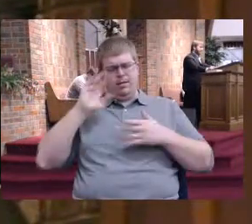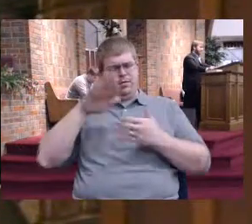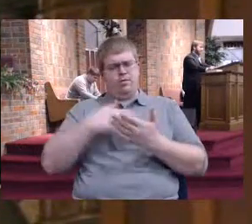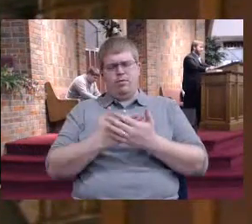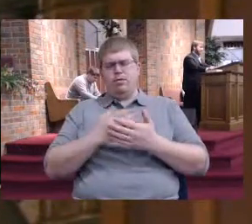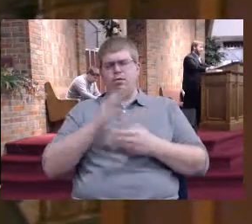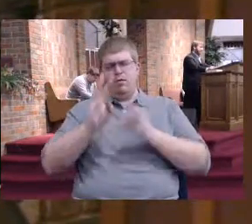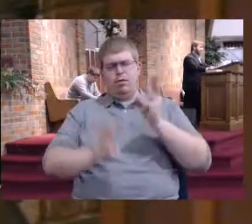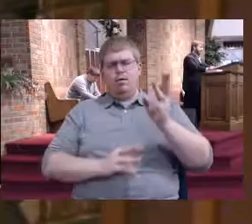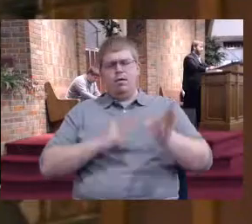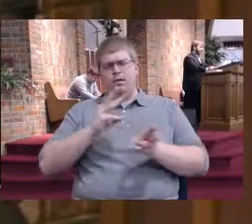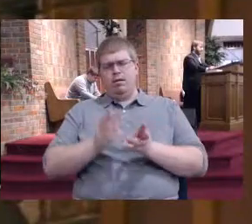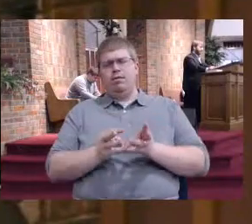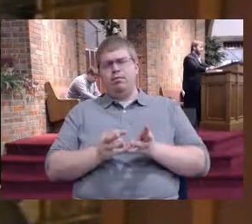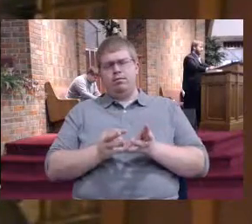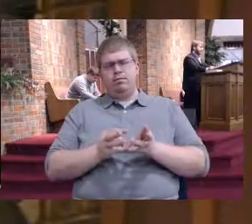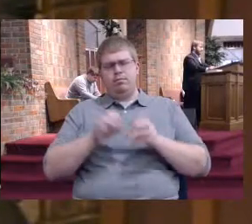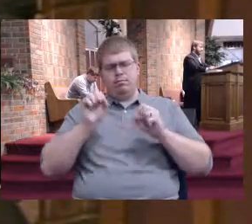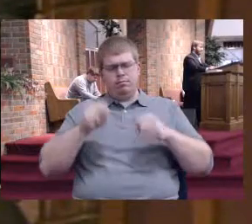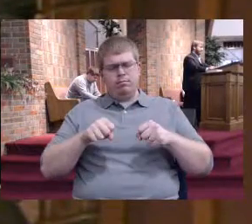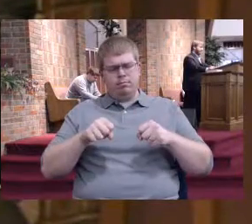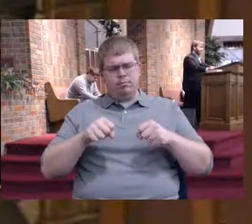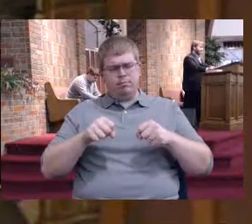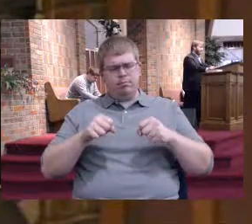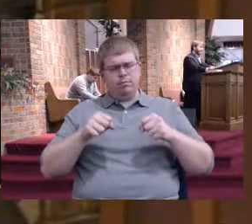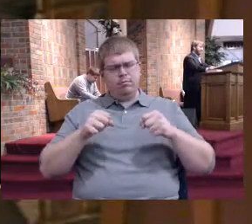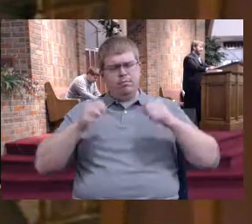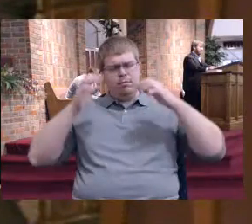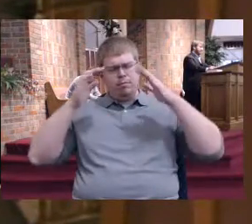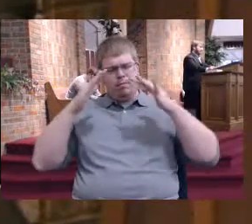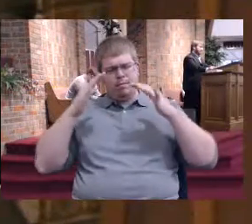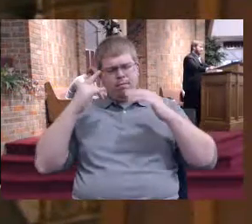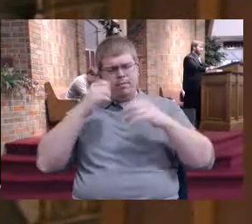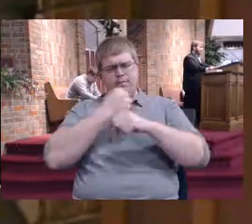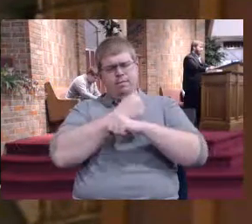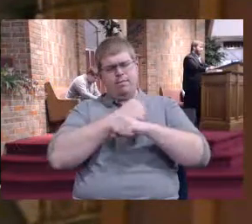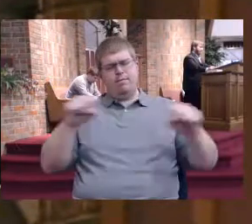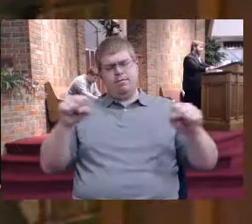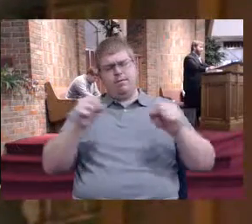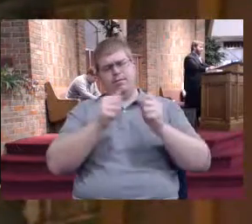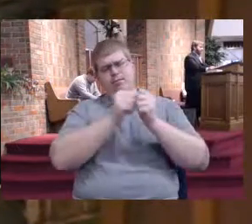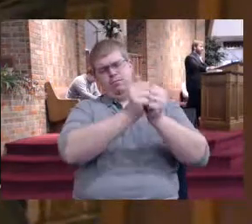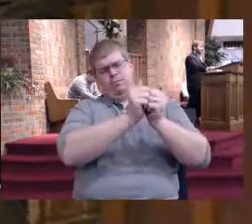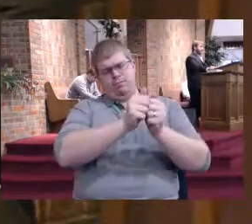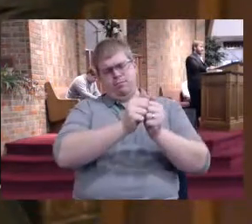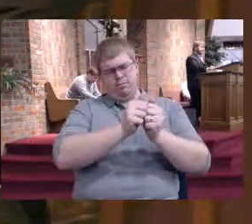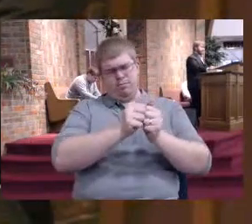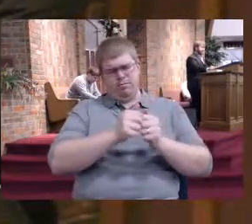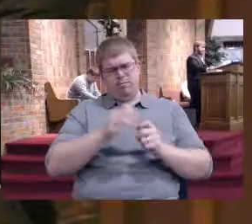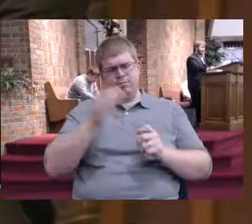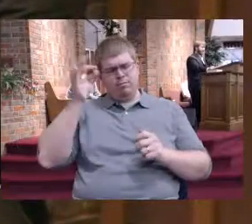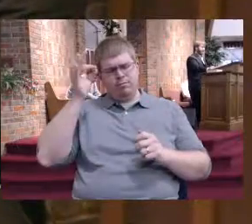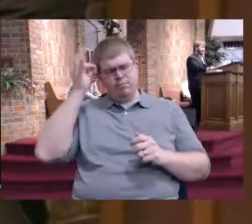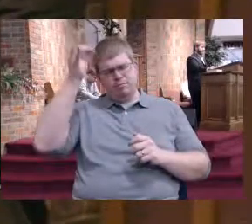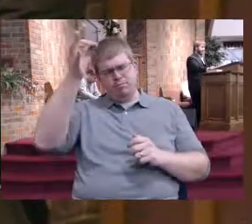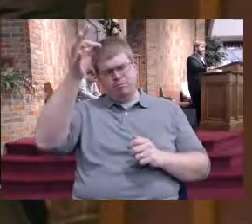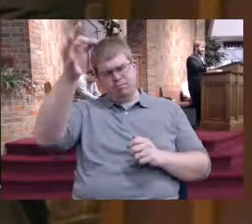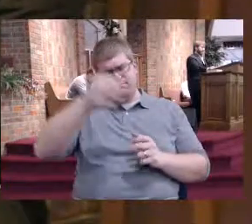give us the hope of salvation with you one day. Lord, we're thankful for this church